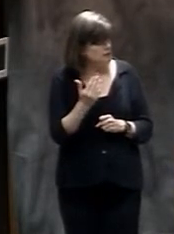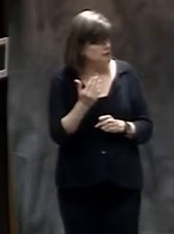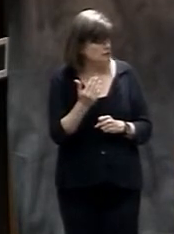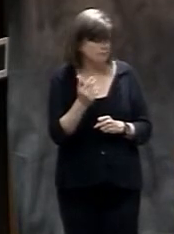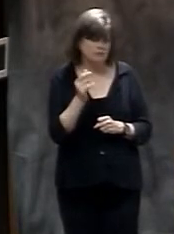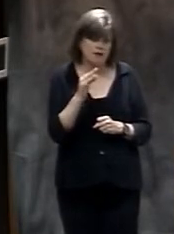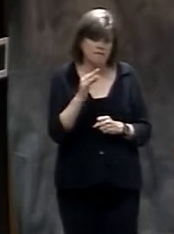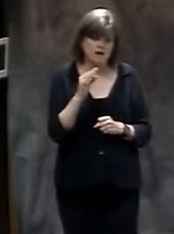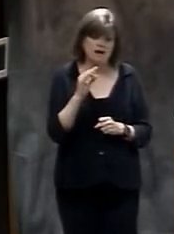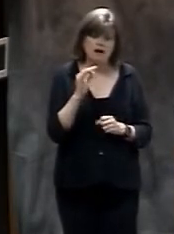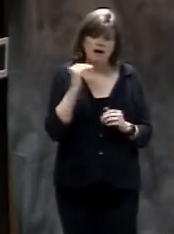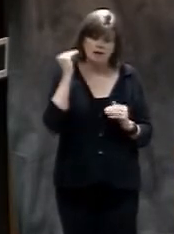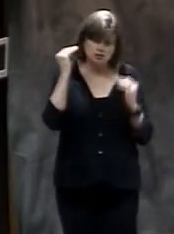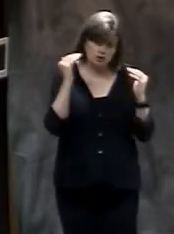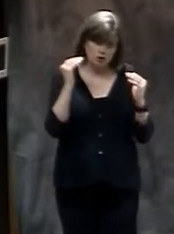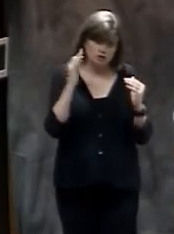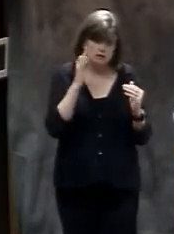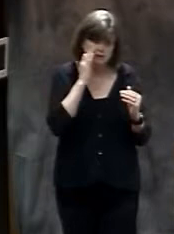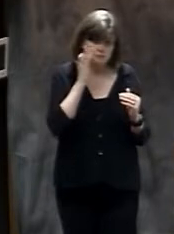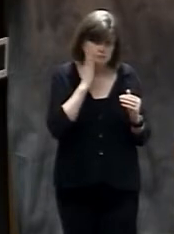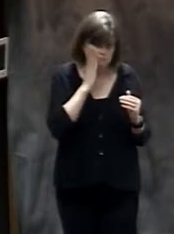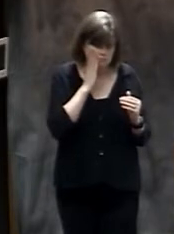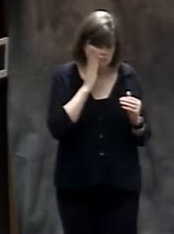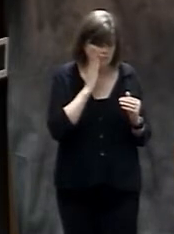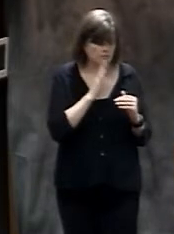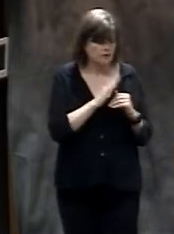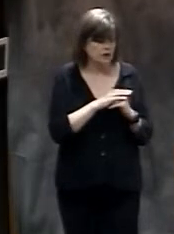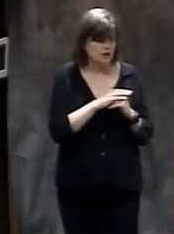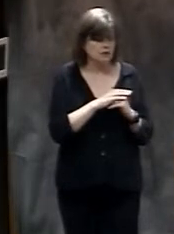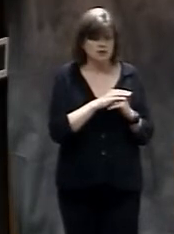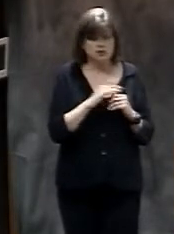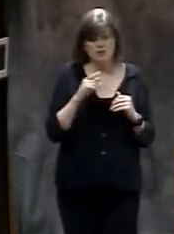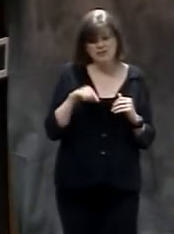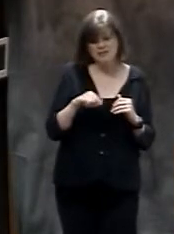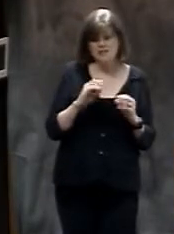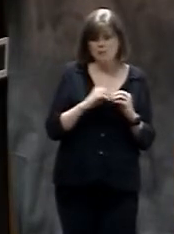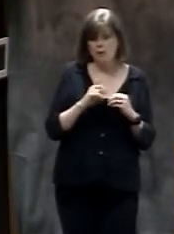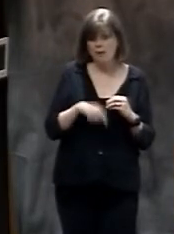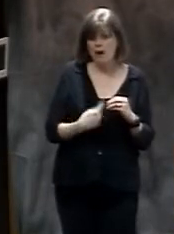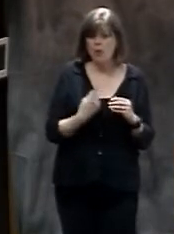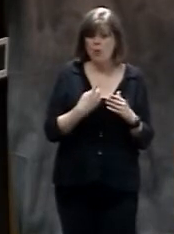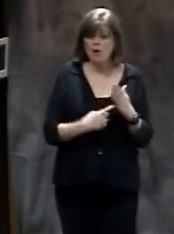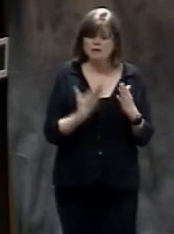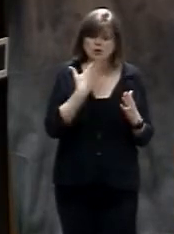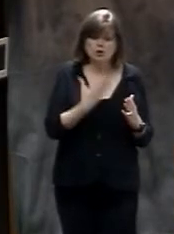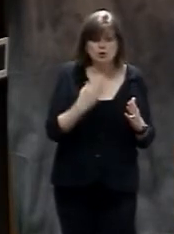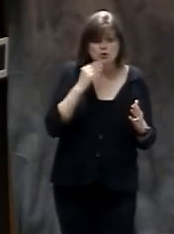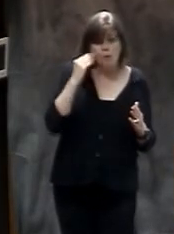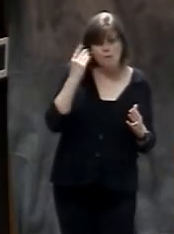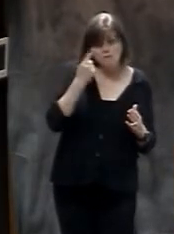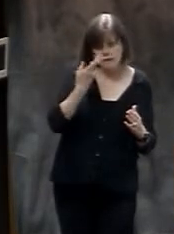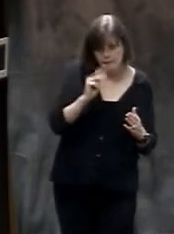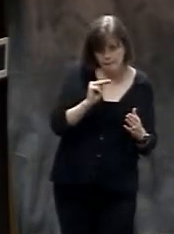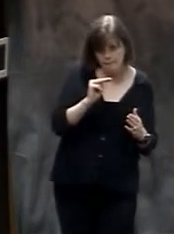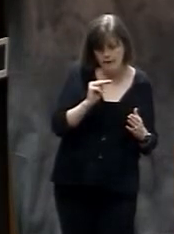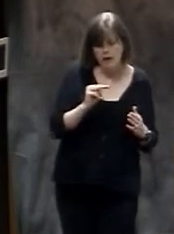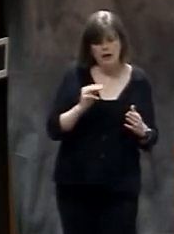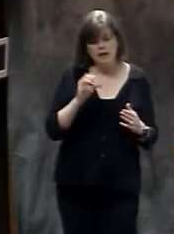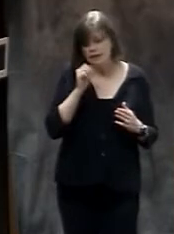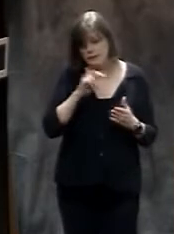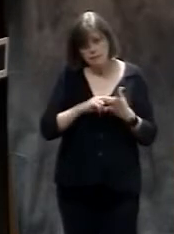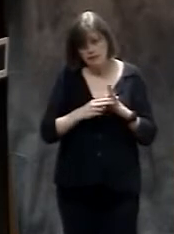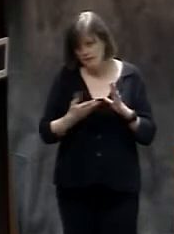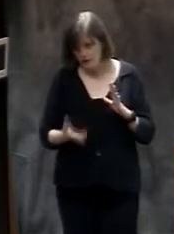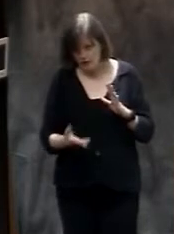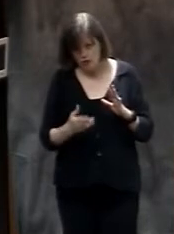think of this as suitability for the mosquitoes. It doesn't mean they're actually in these areas, but this model is simulating climatic suitability. And so the